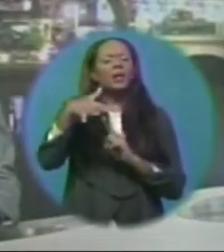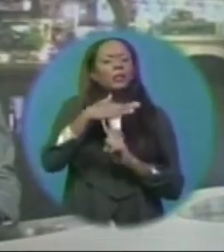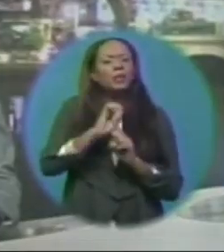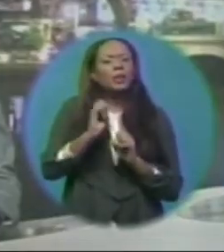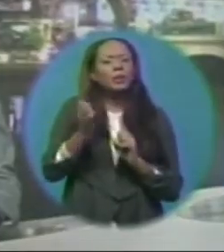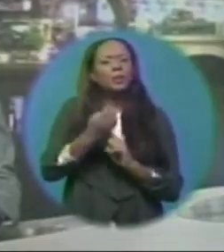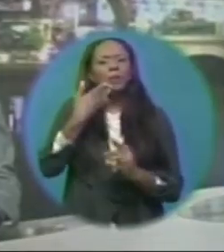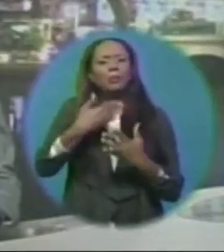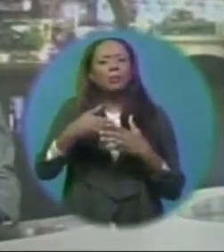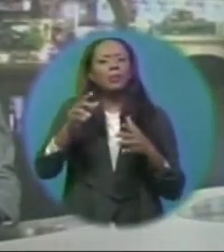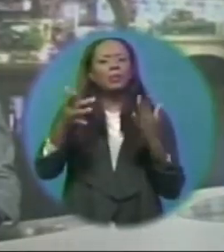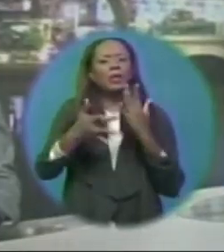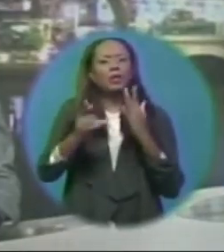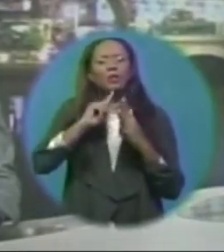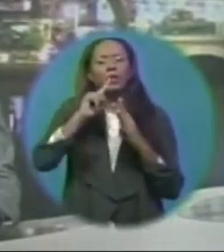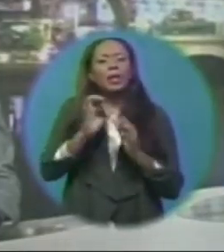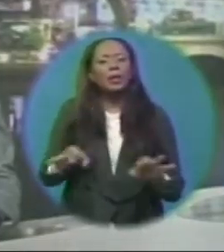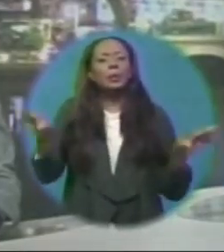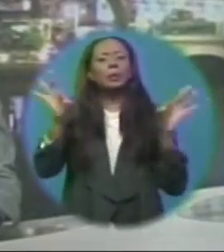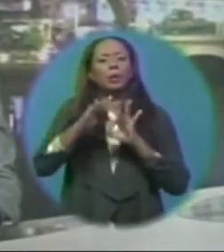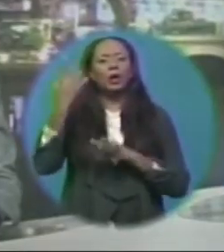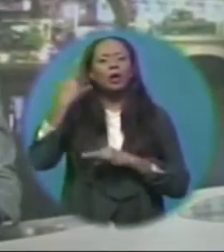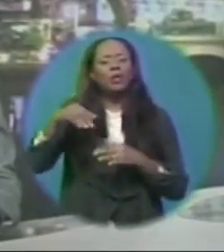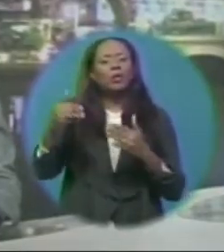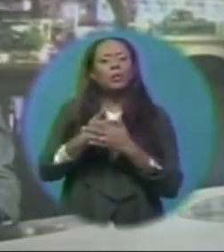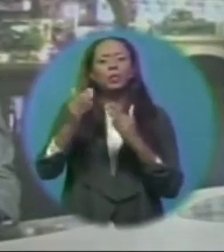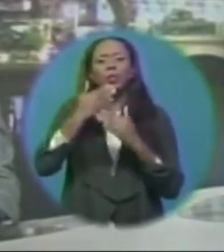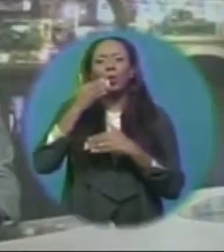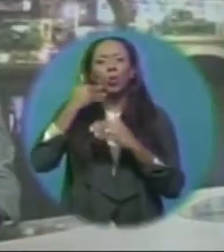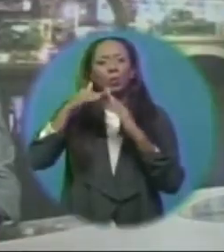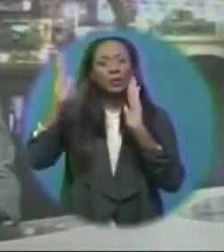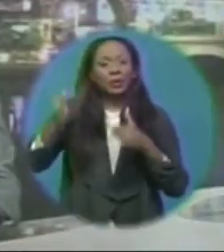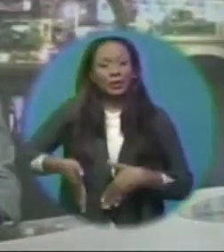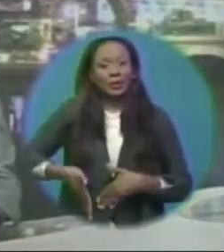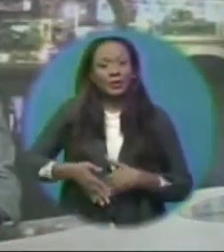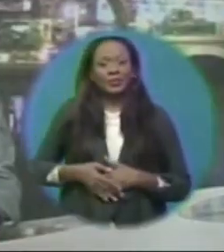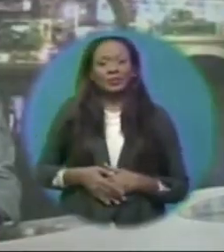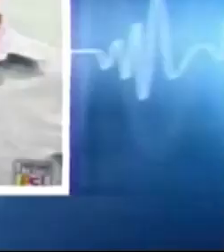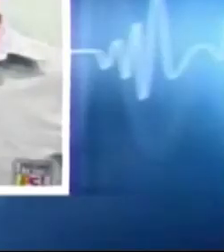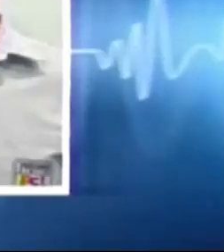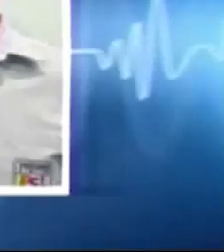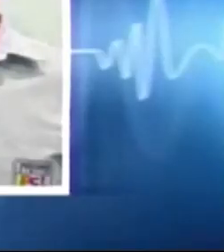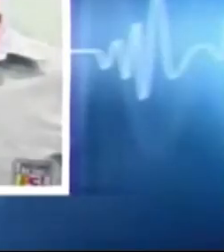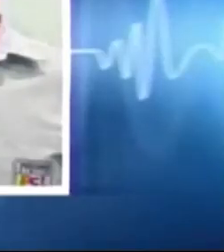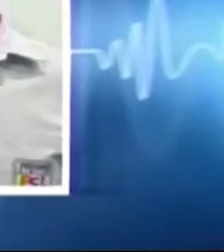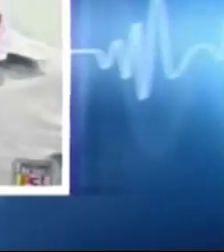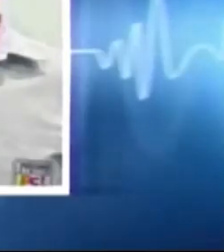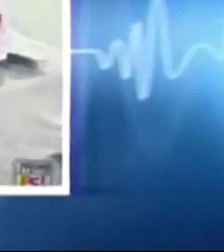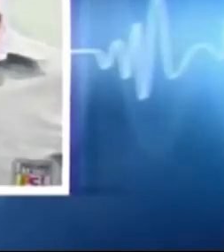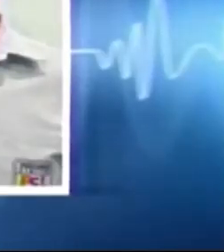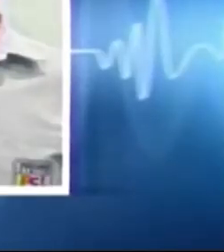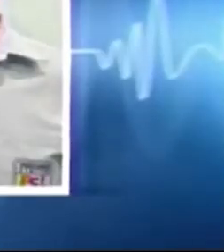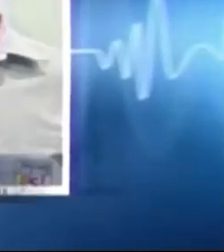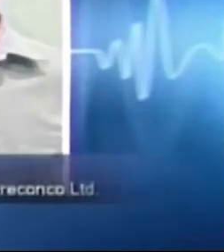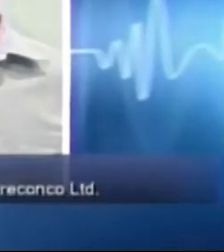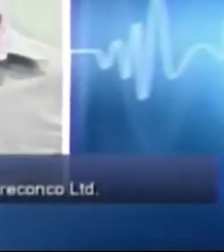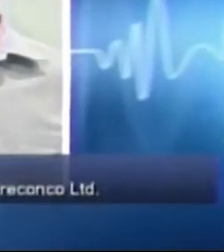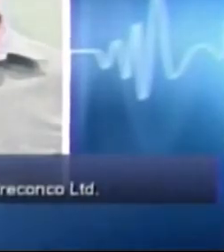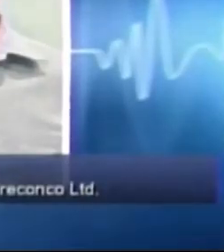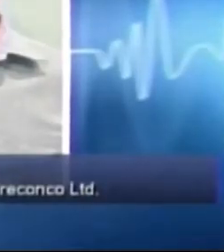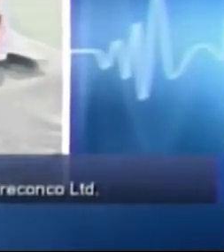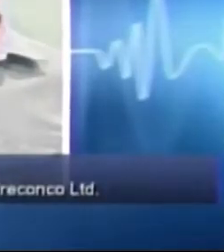becoming a key part of the design and functionality of new homes. I think that right now there's enough